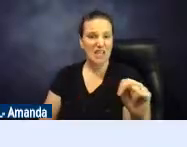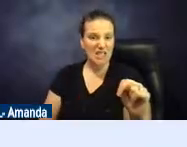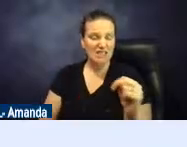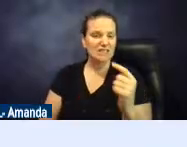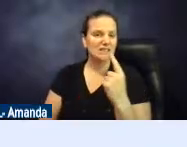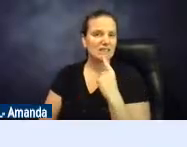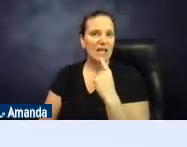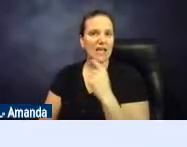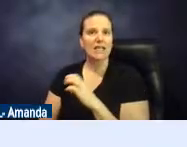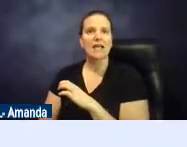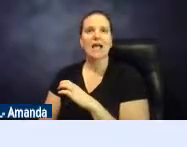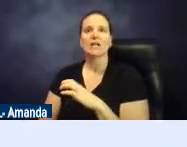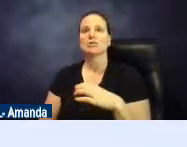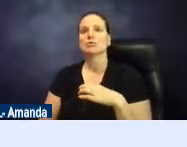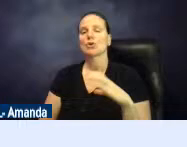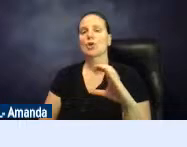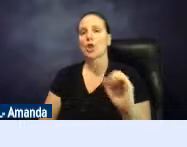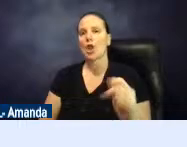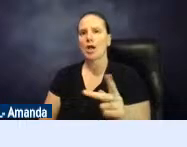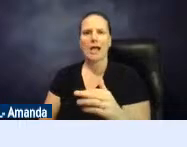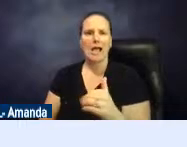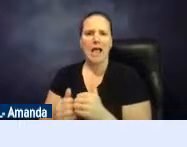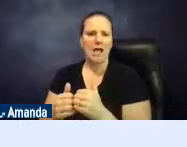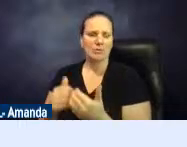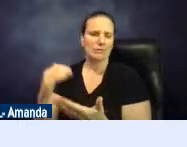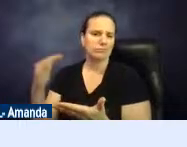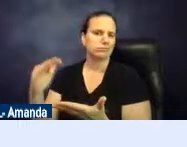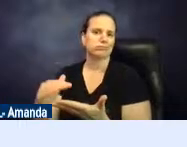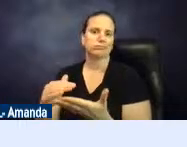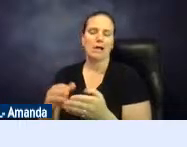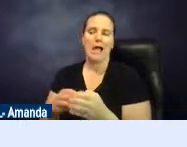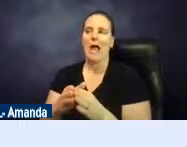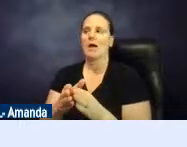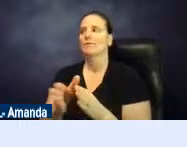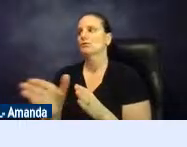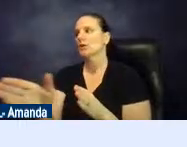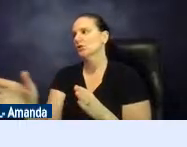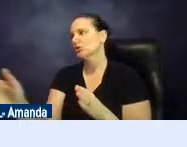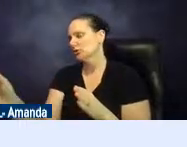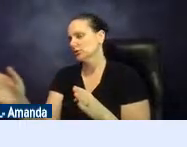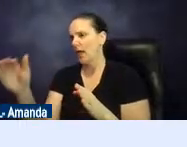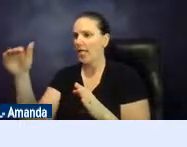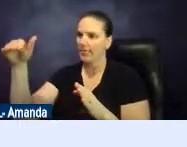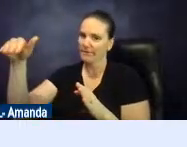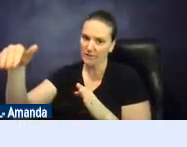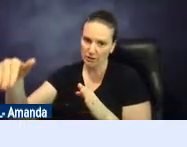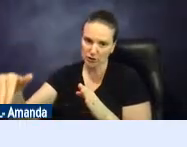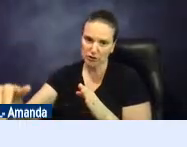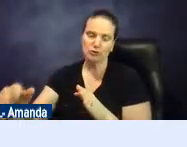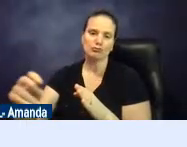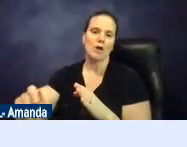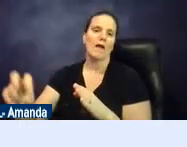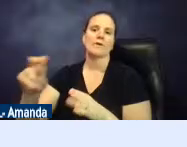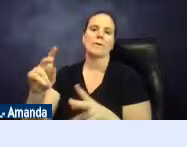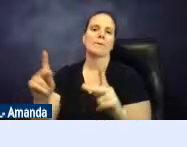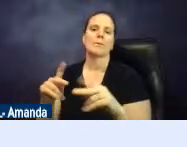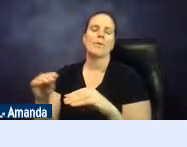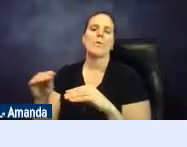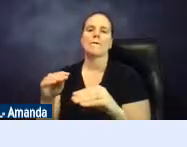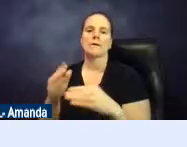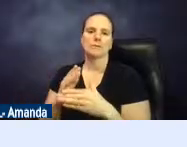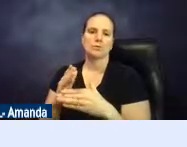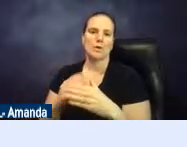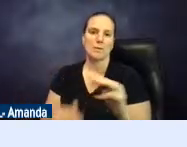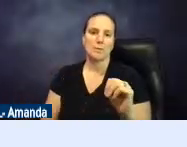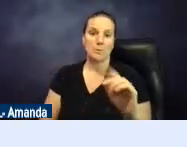Councilor Clark brought up about how do we mitigate that out of direction, out of elevation travel for people moving between modes.